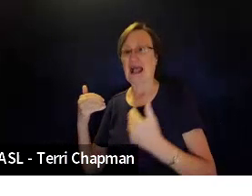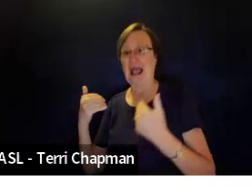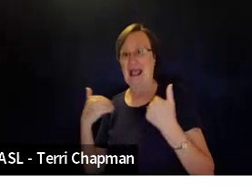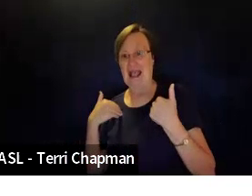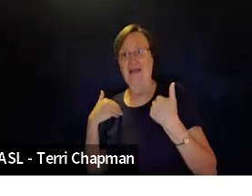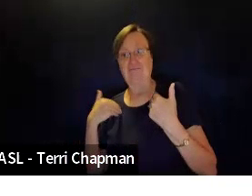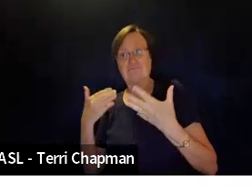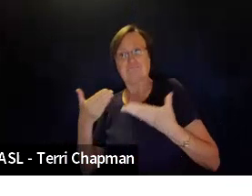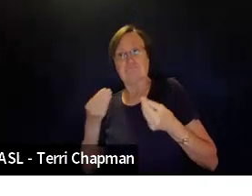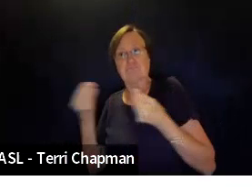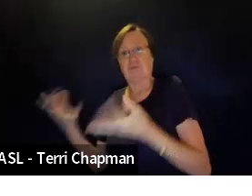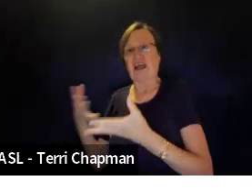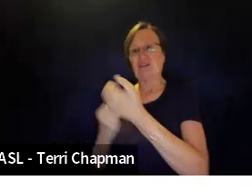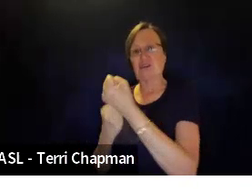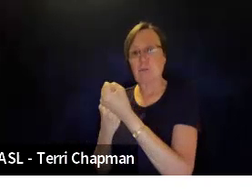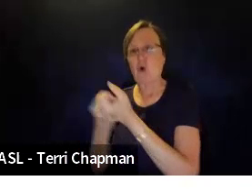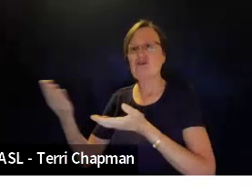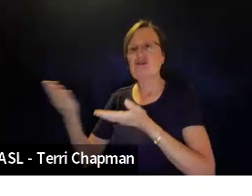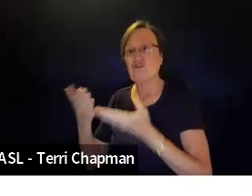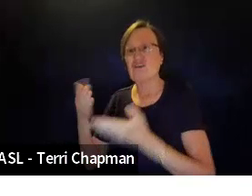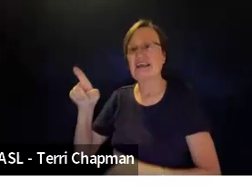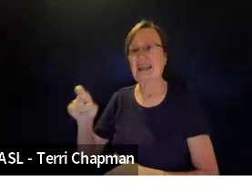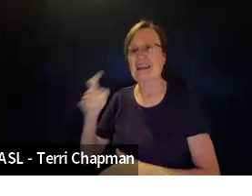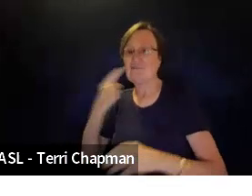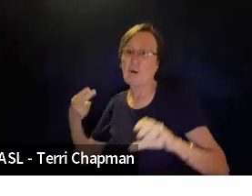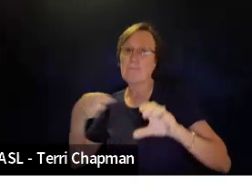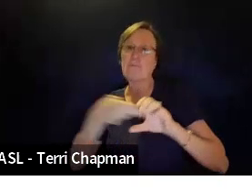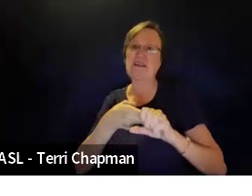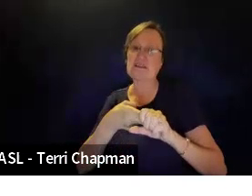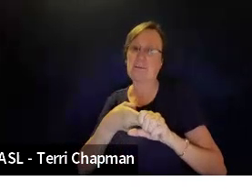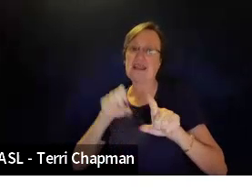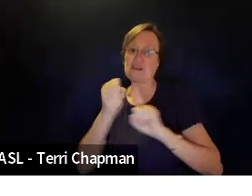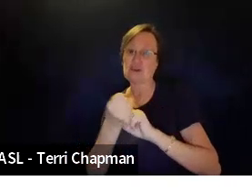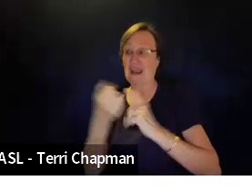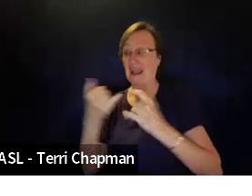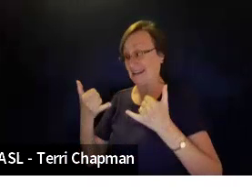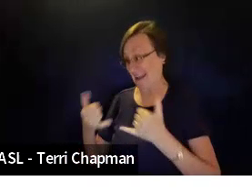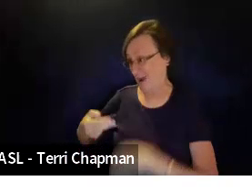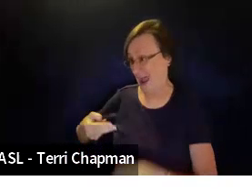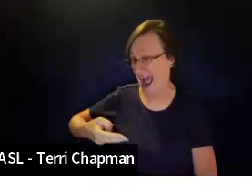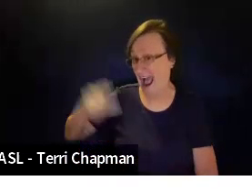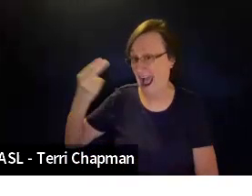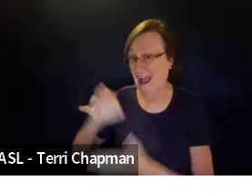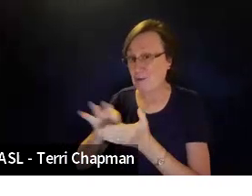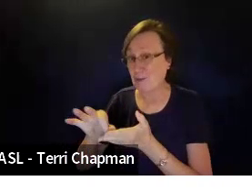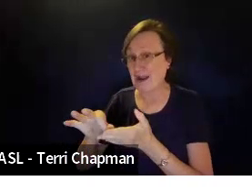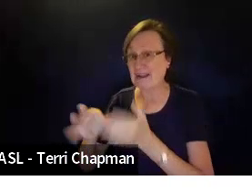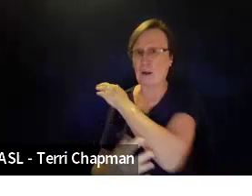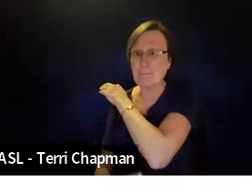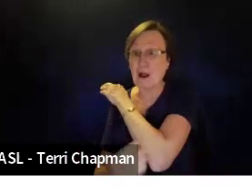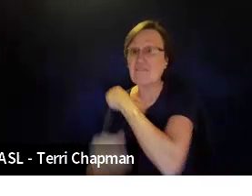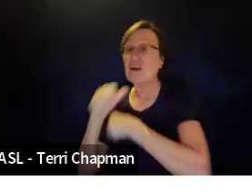services that they need to be able to participate in society. And given the currently high rates of poverty and unemployment for people